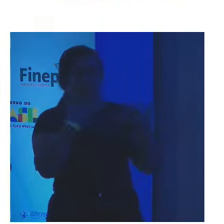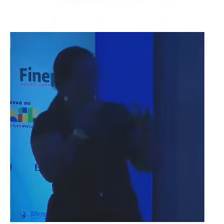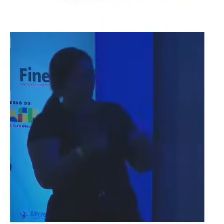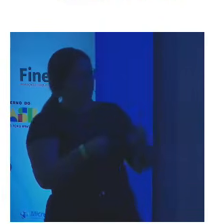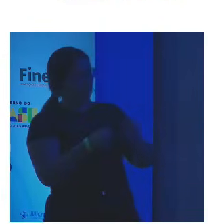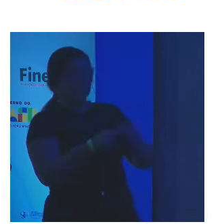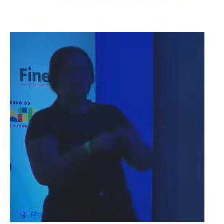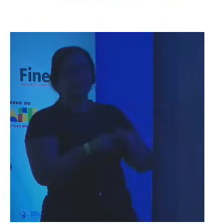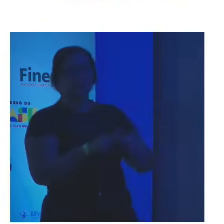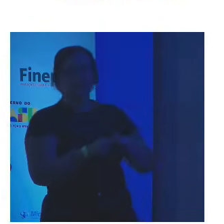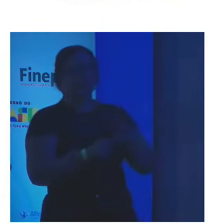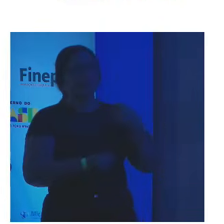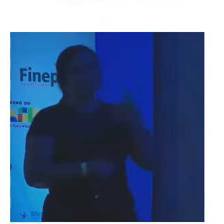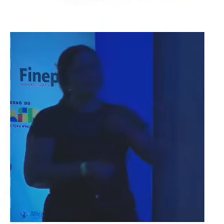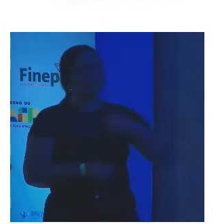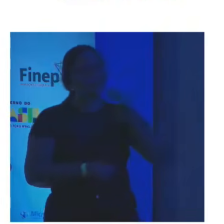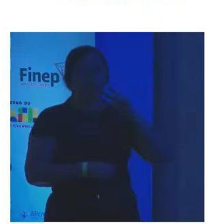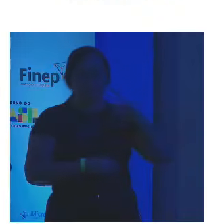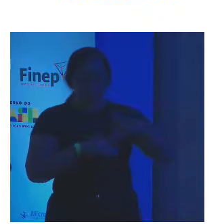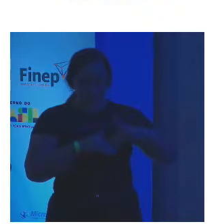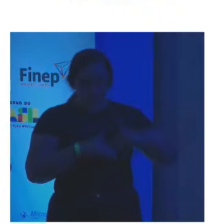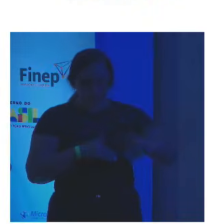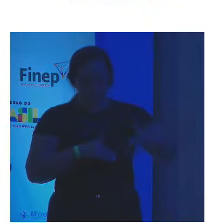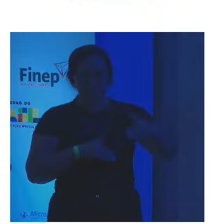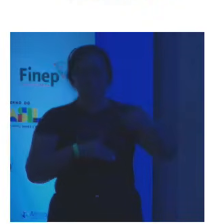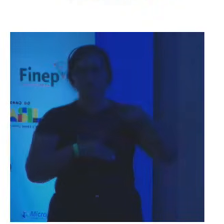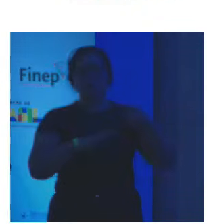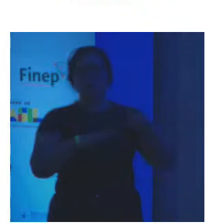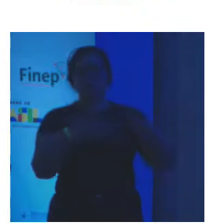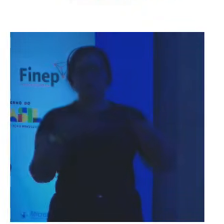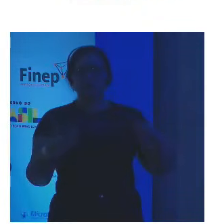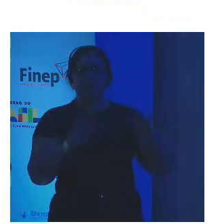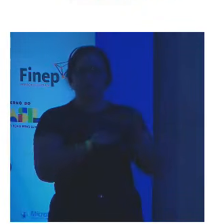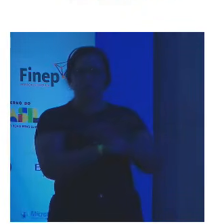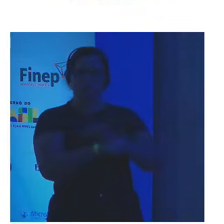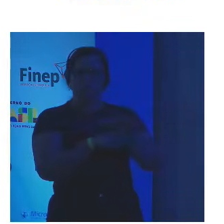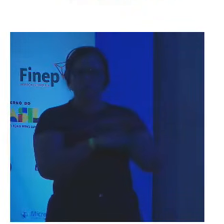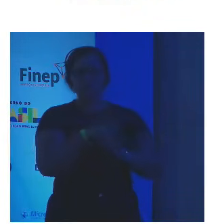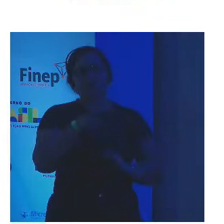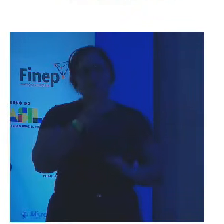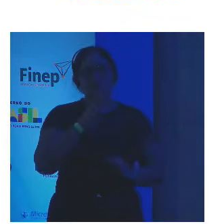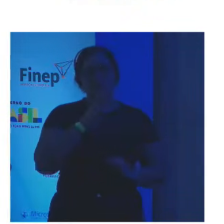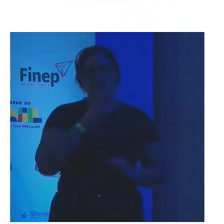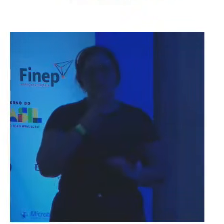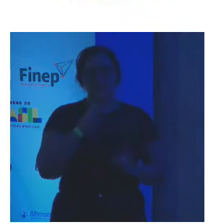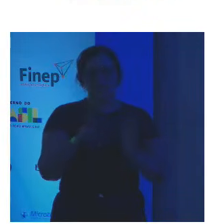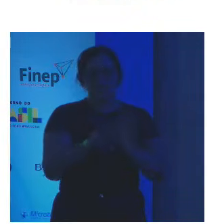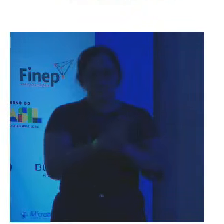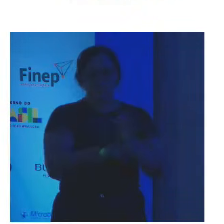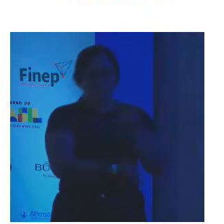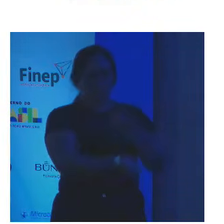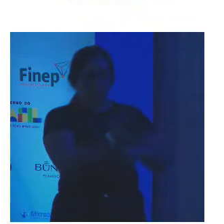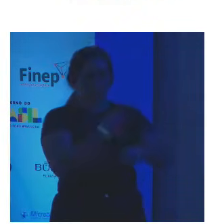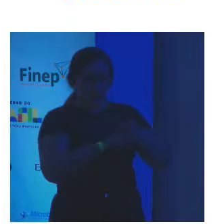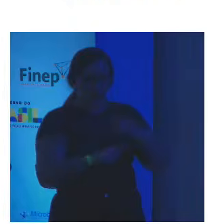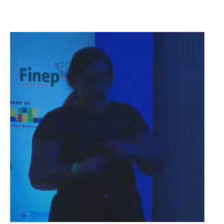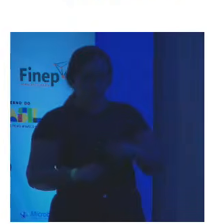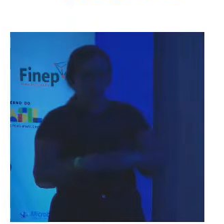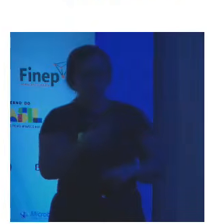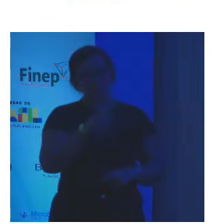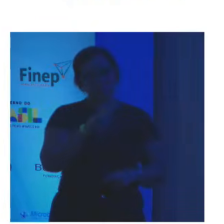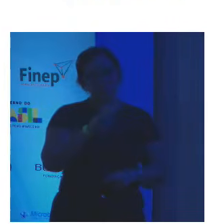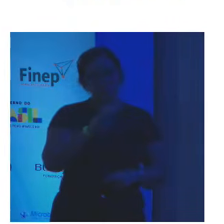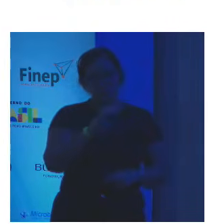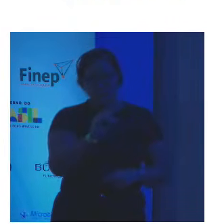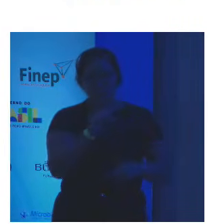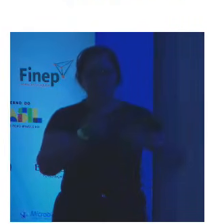We see this digital twin ocean as an instrument for knowledge, for economy, for geopolitics, is an